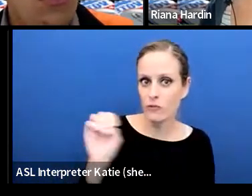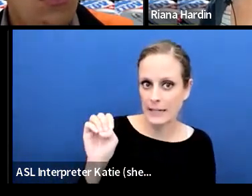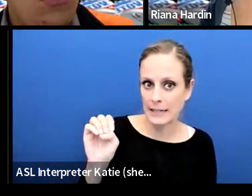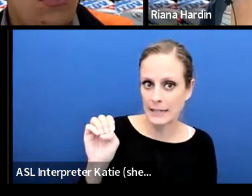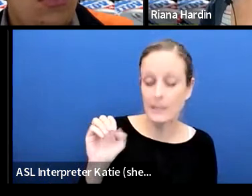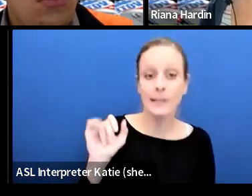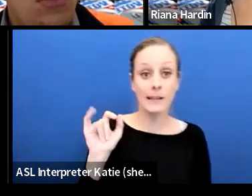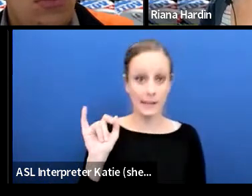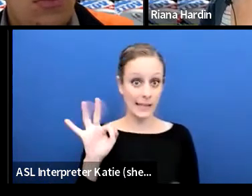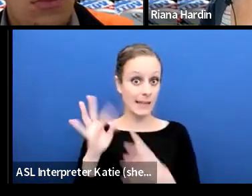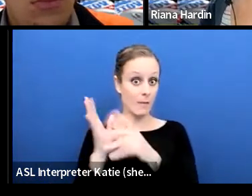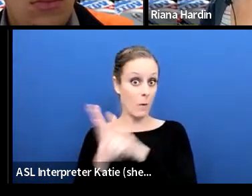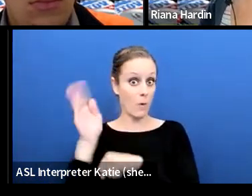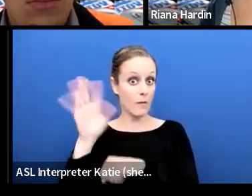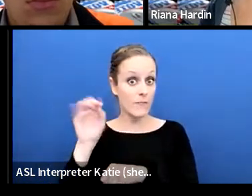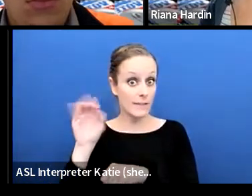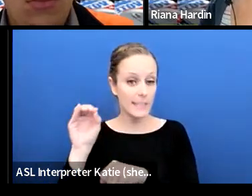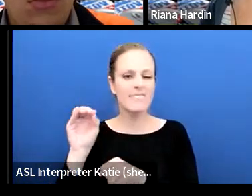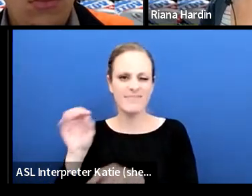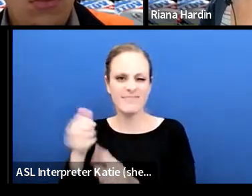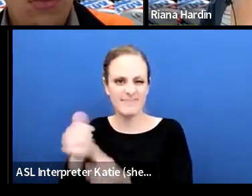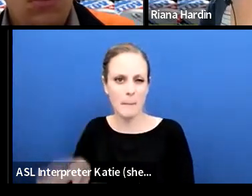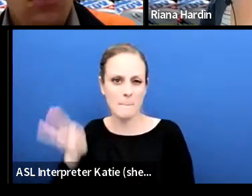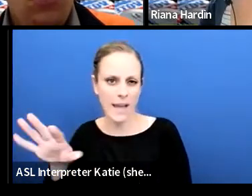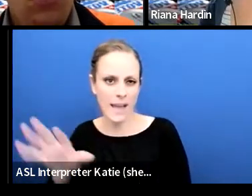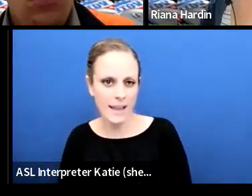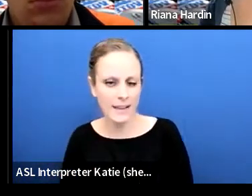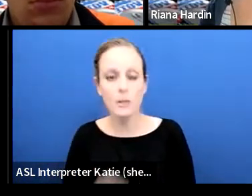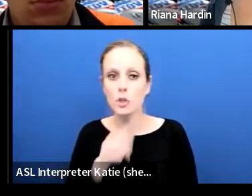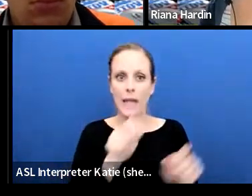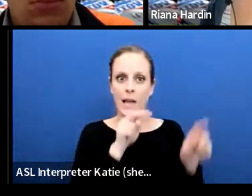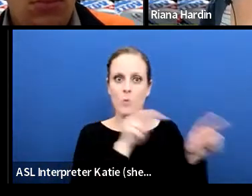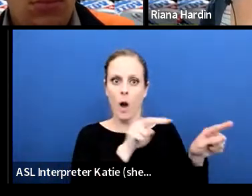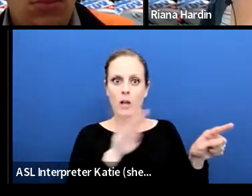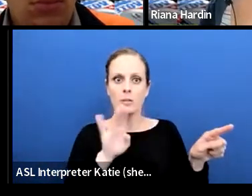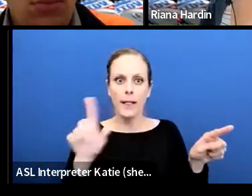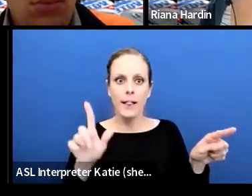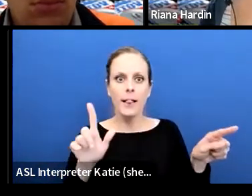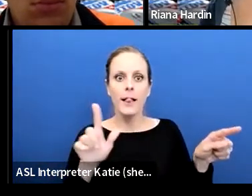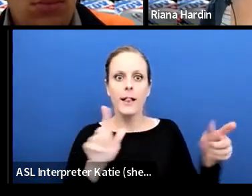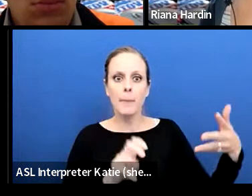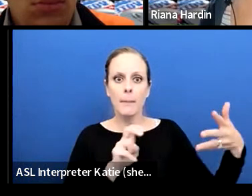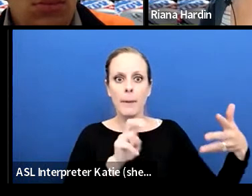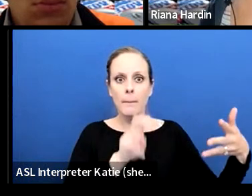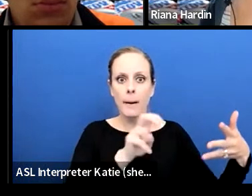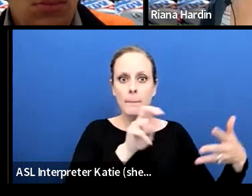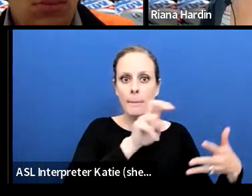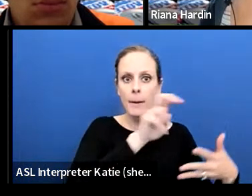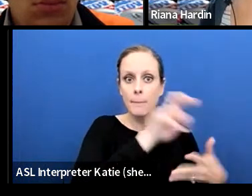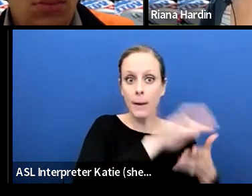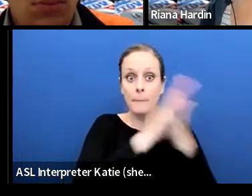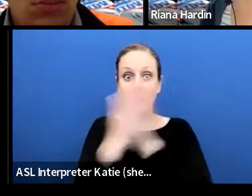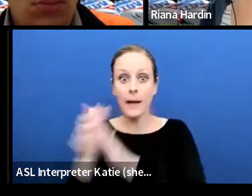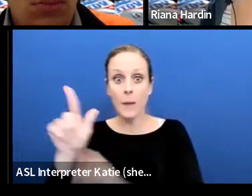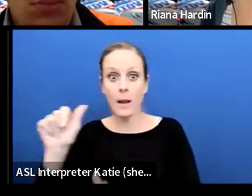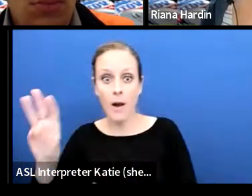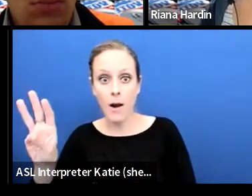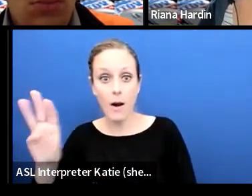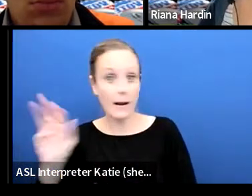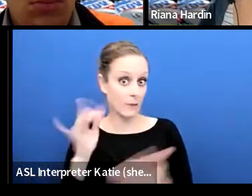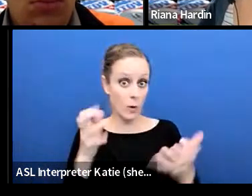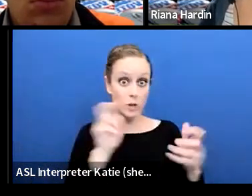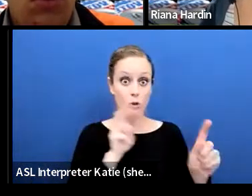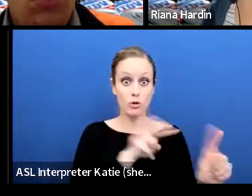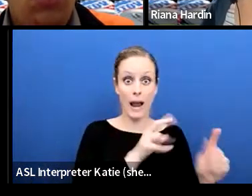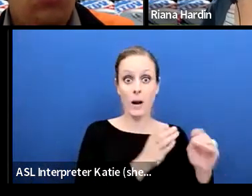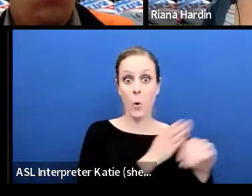where you can track a bill and see as it moves through the process to become a law. If you want to track more